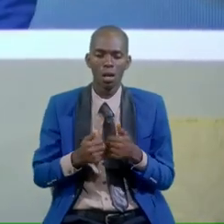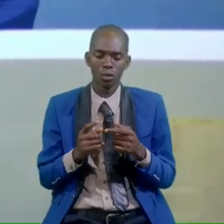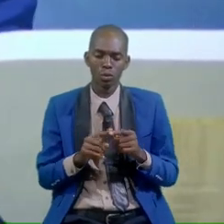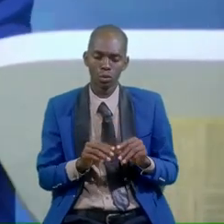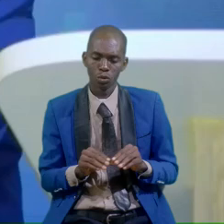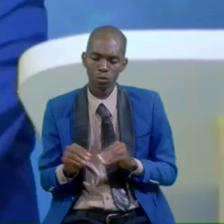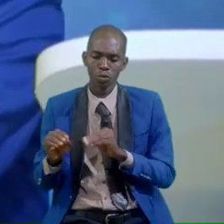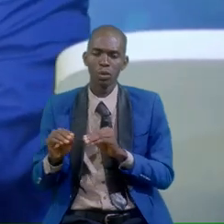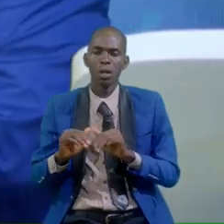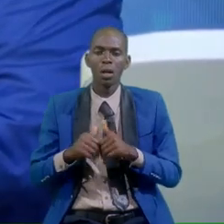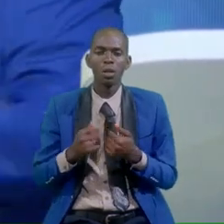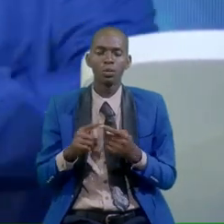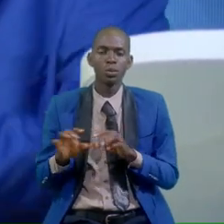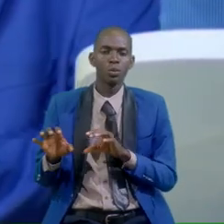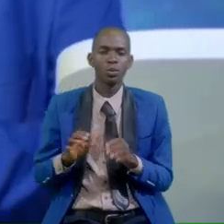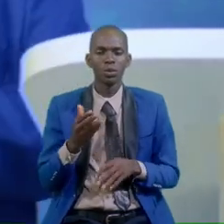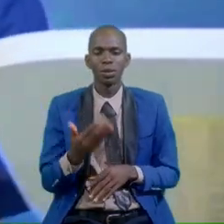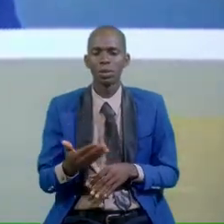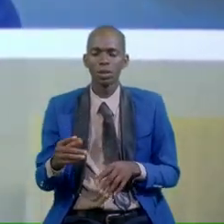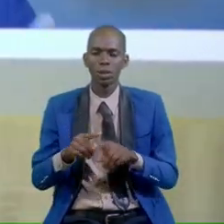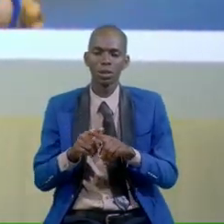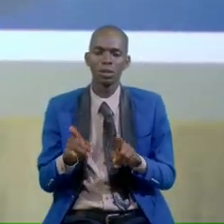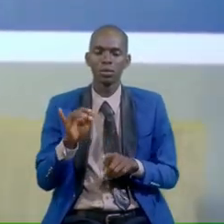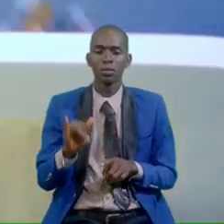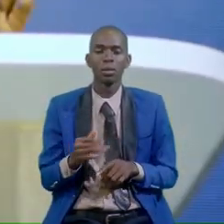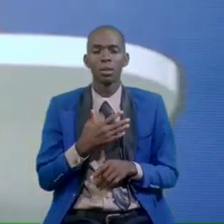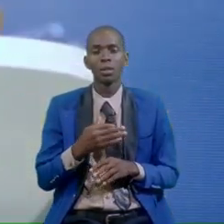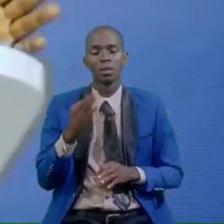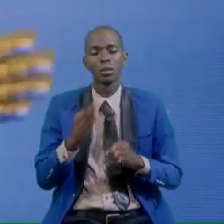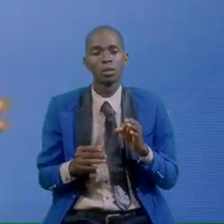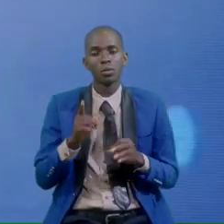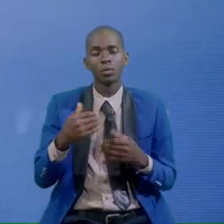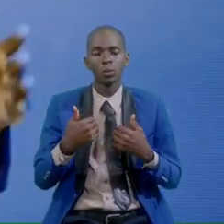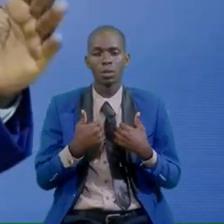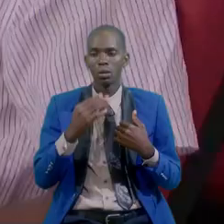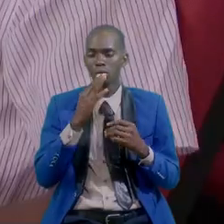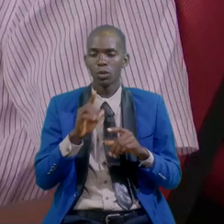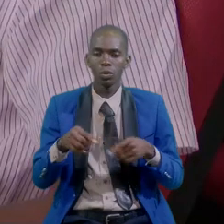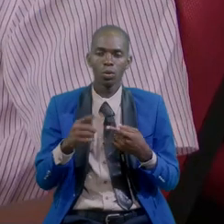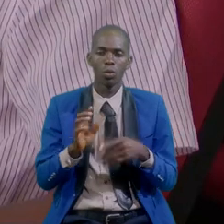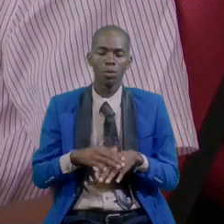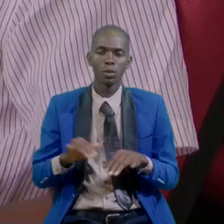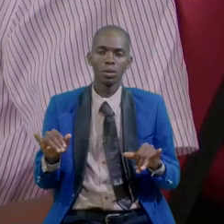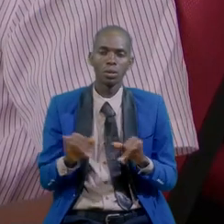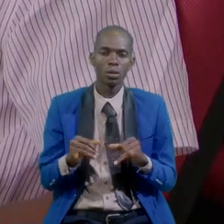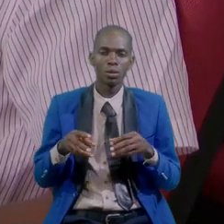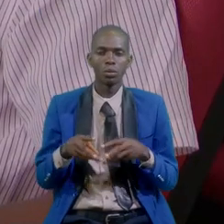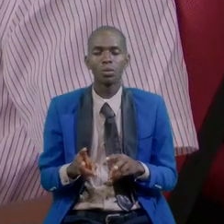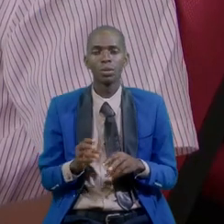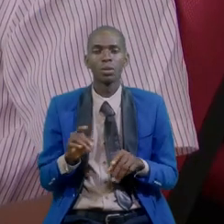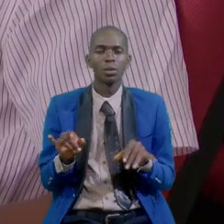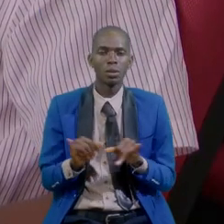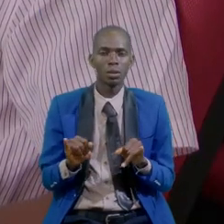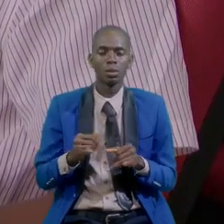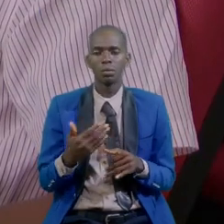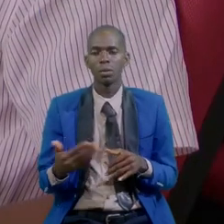to do things differently. And if you've been going on the same road and following the same pattern all these